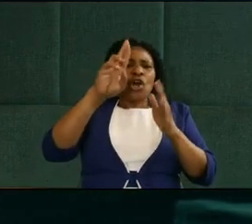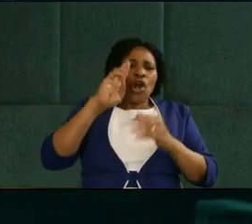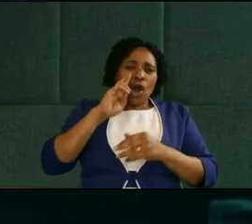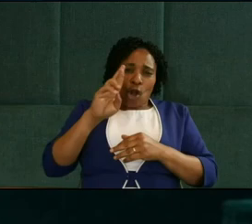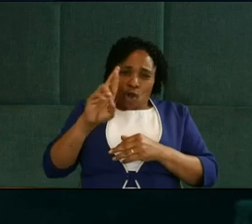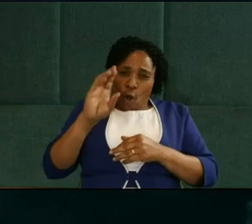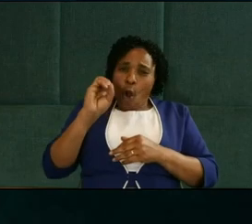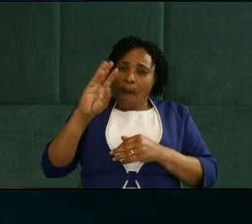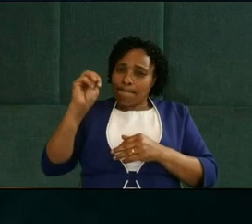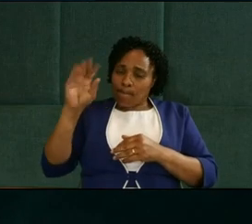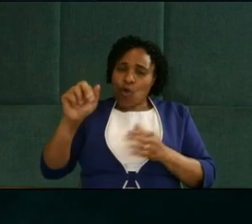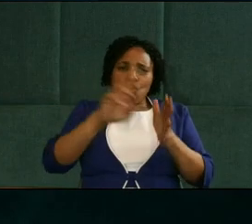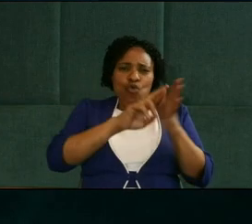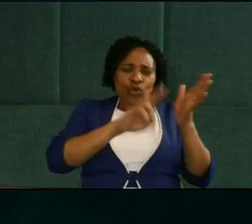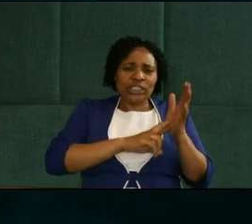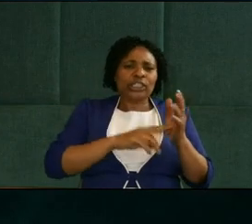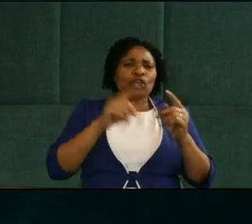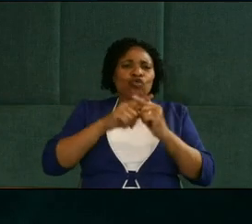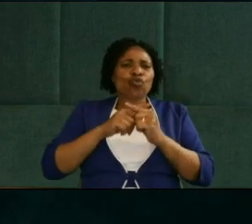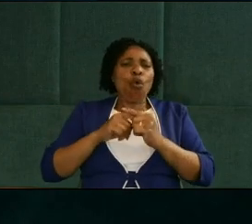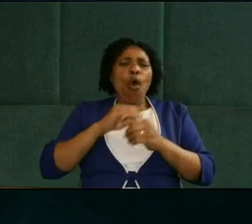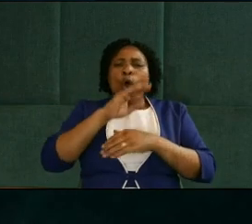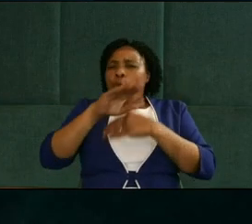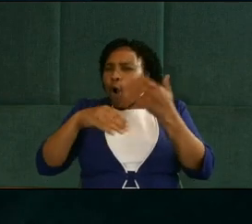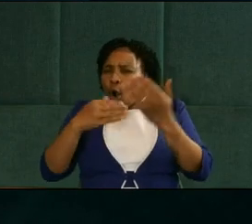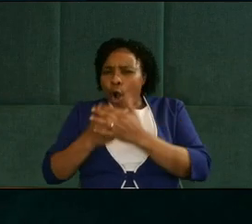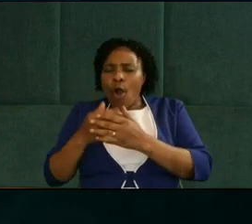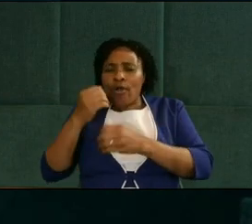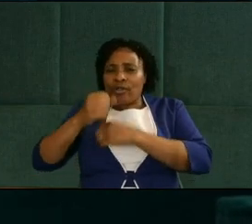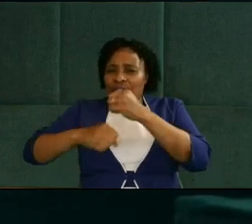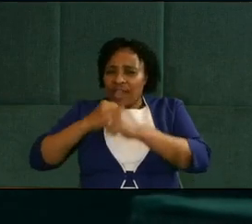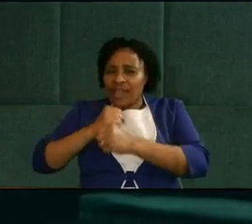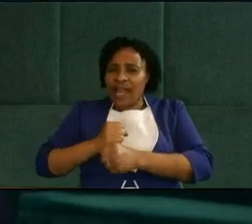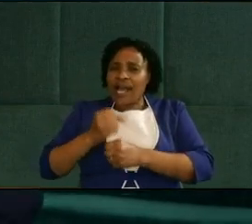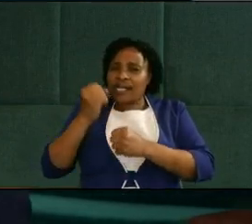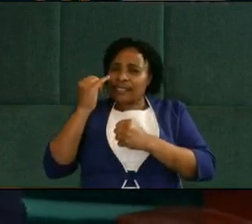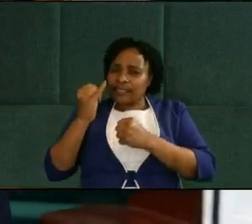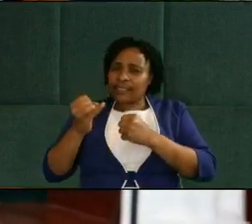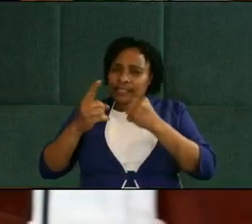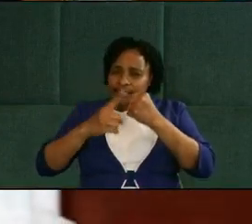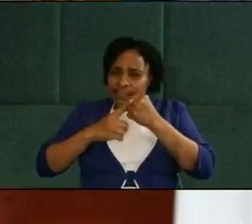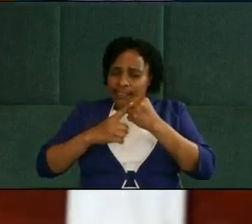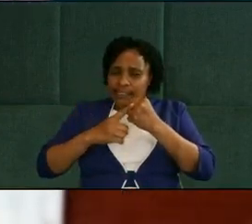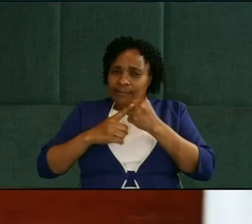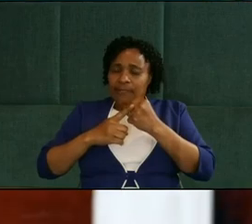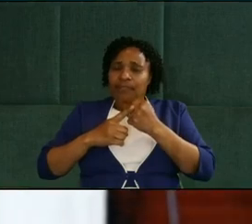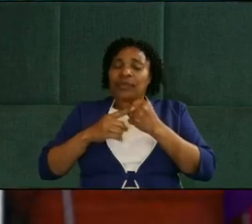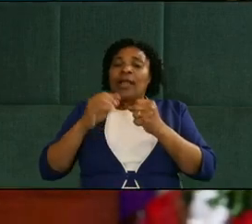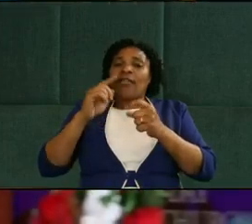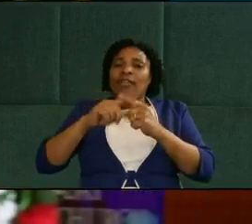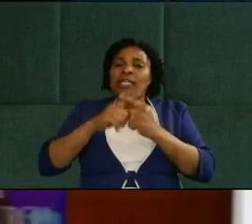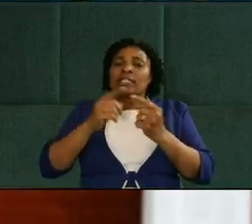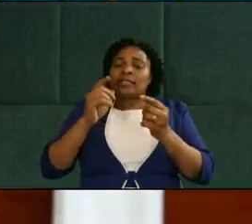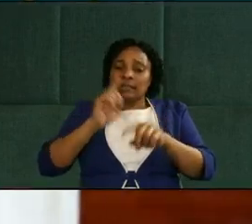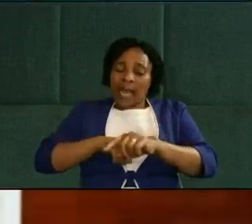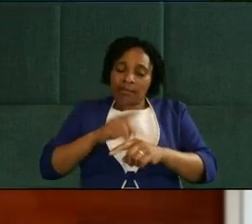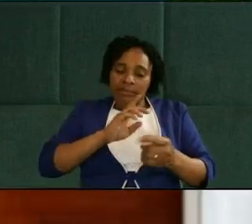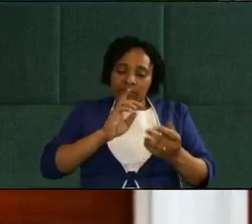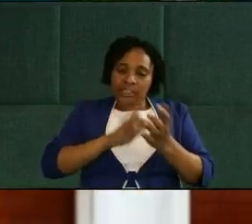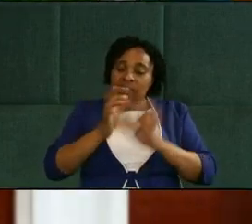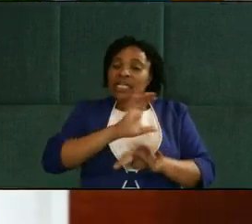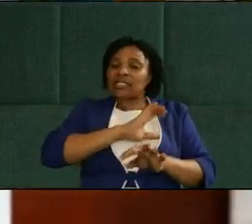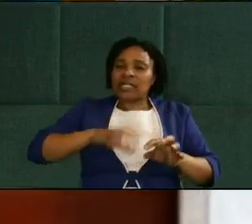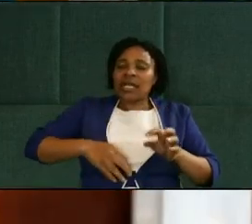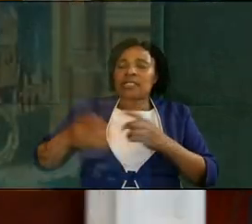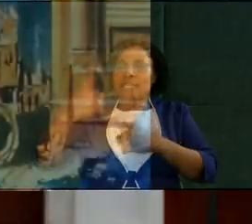BC over into 351 AD, which means that when Christ came, Rome was